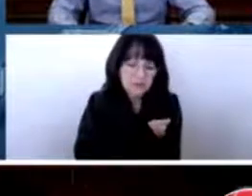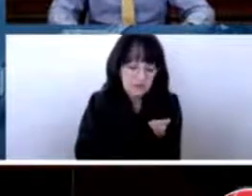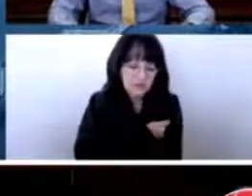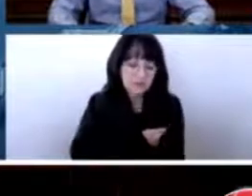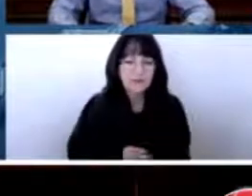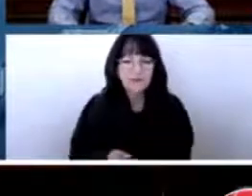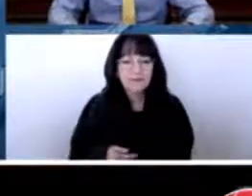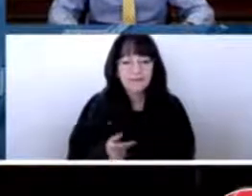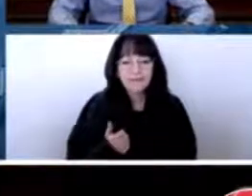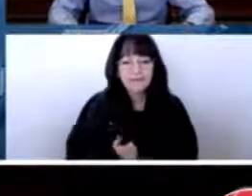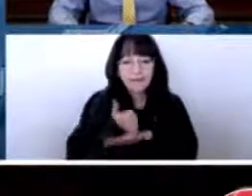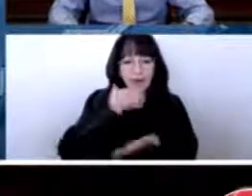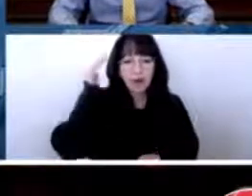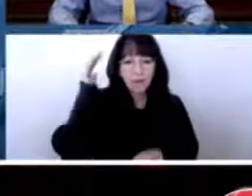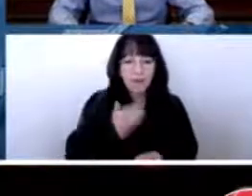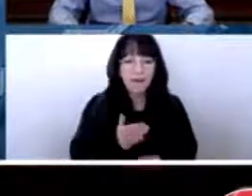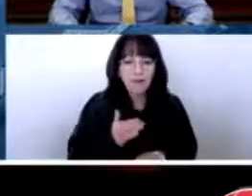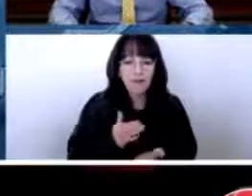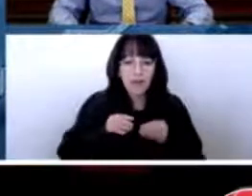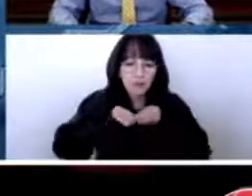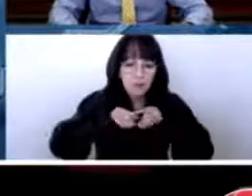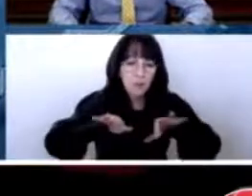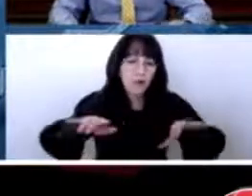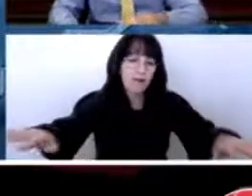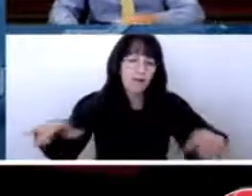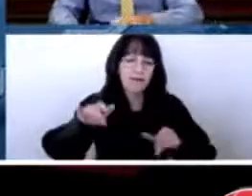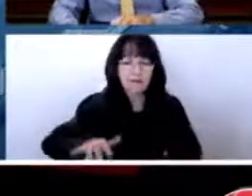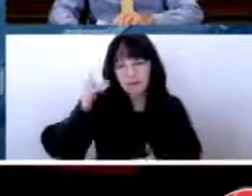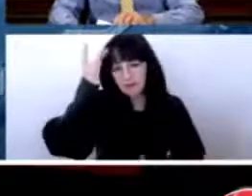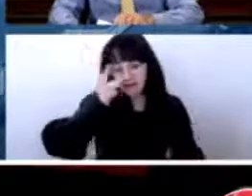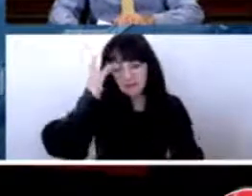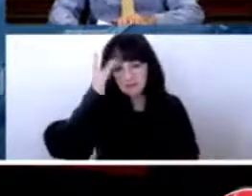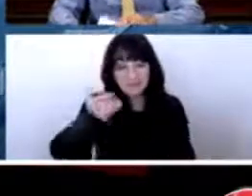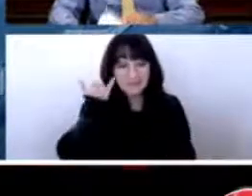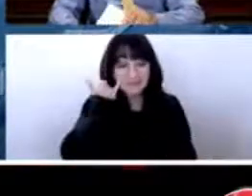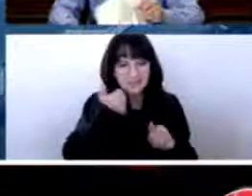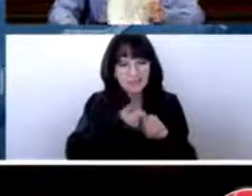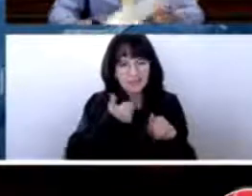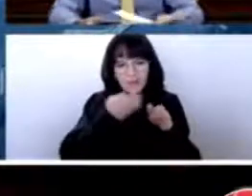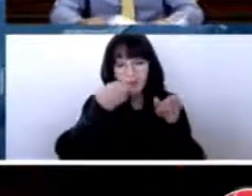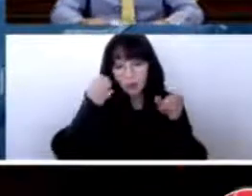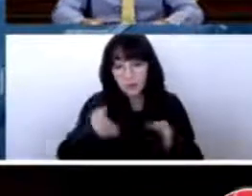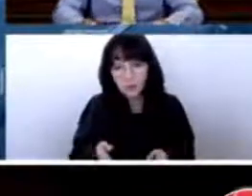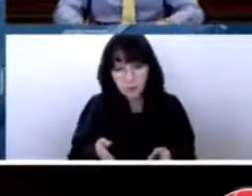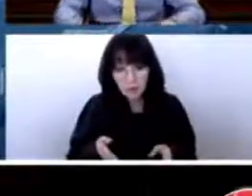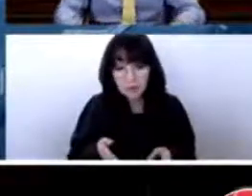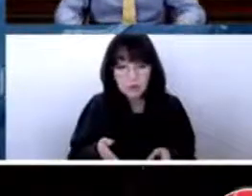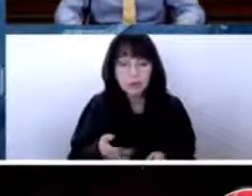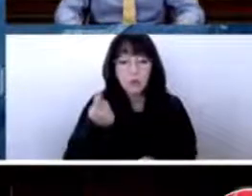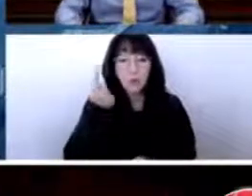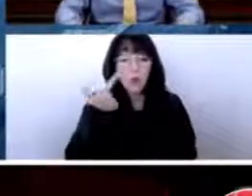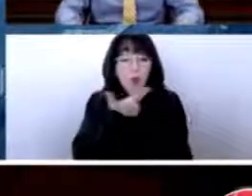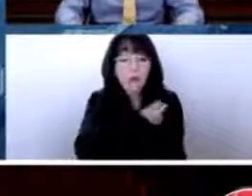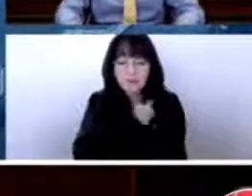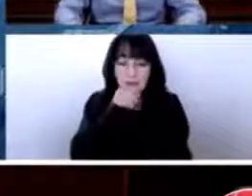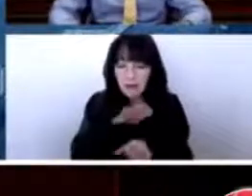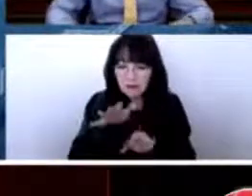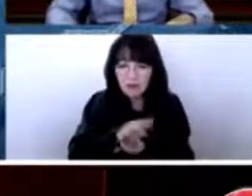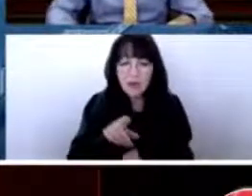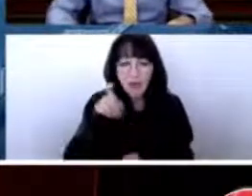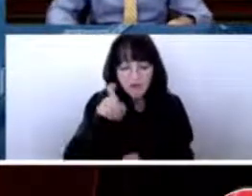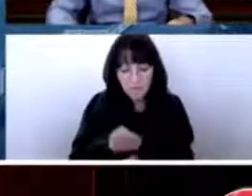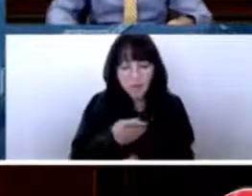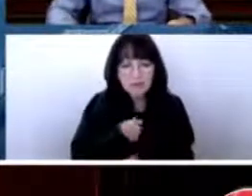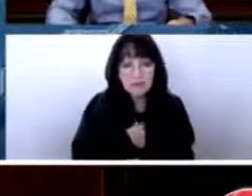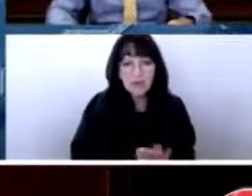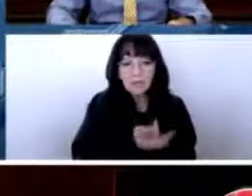virus, and also if you're only partially vaccinated, to get fully vaccinated and to get your booster